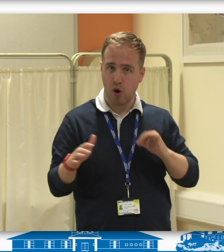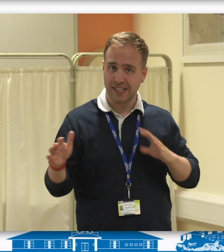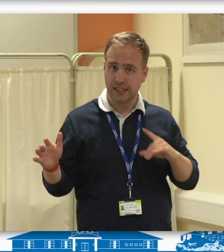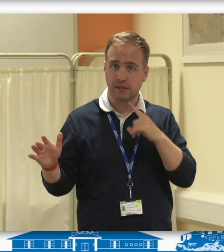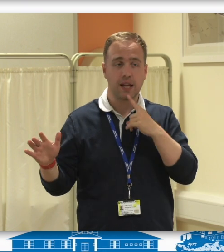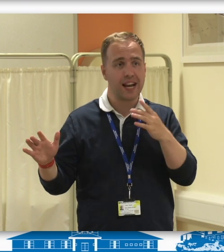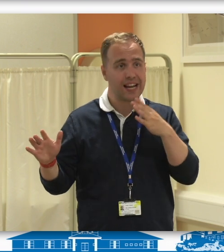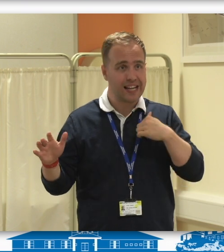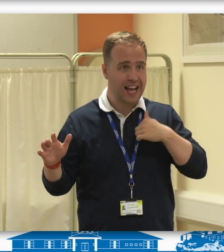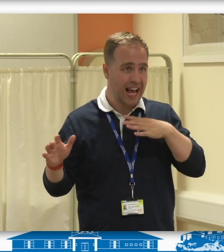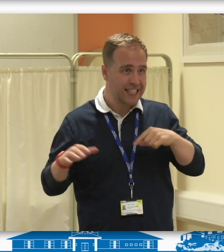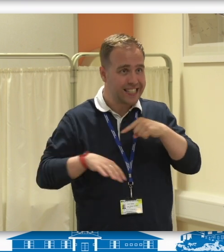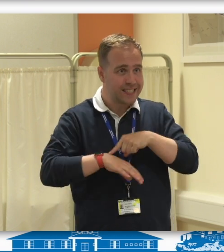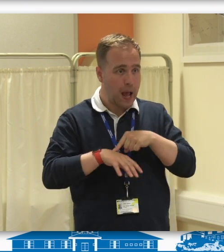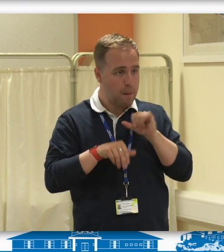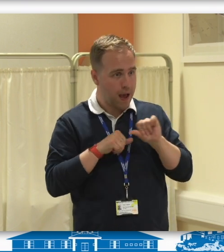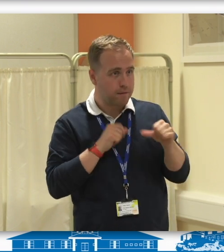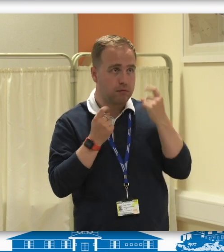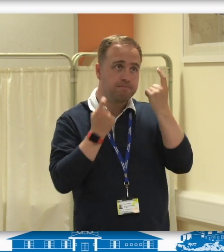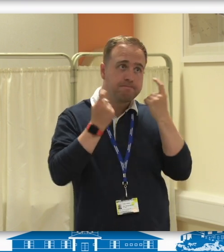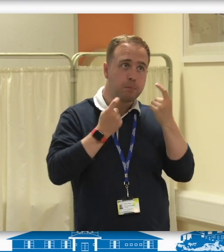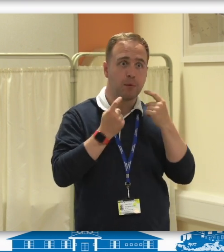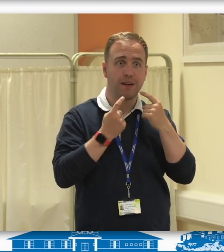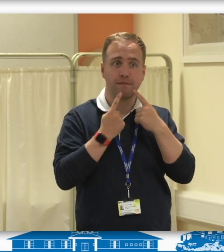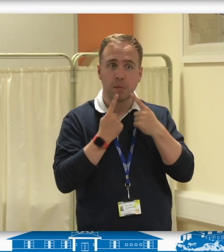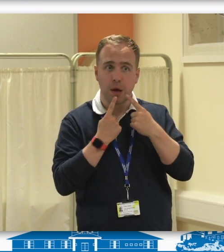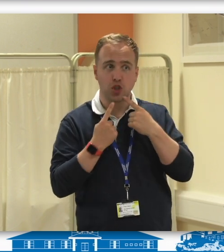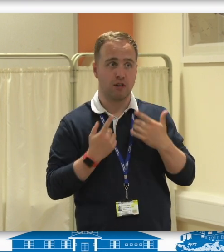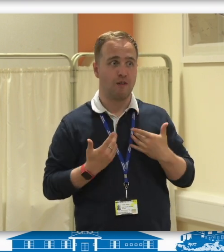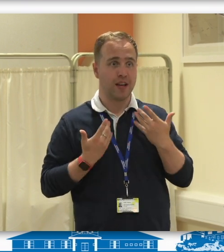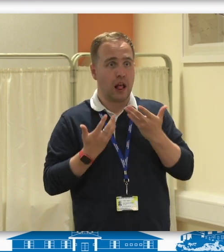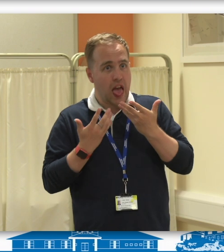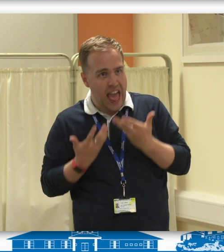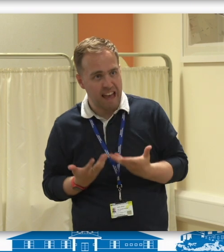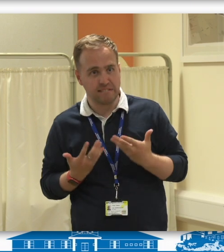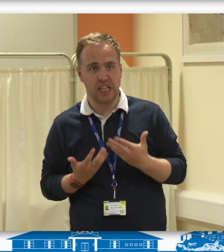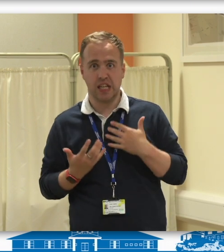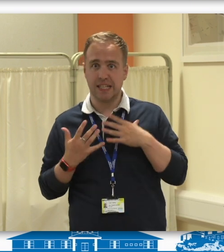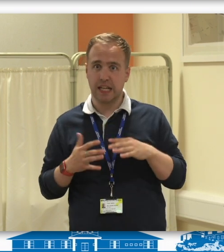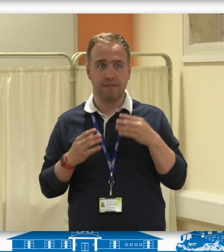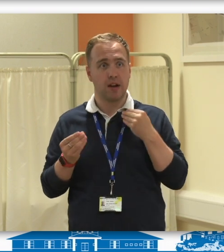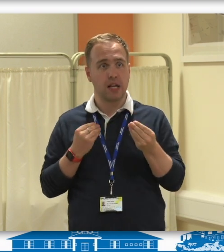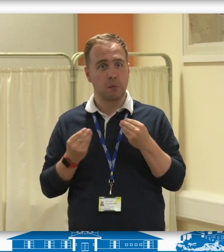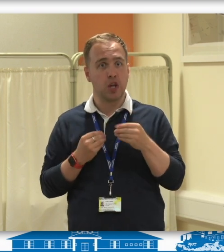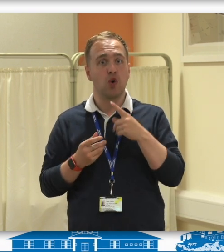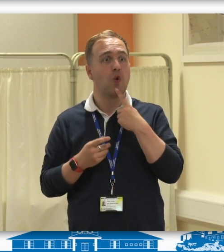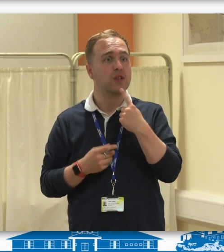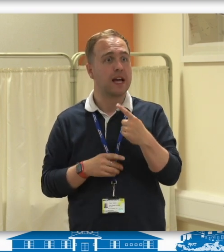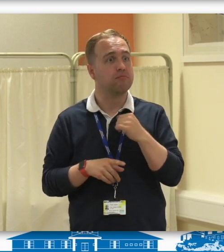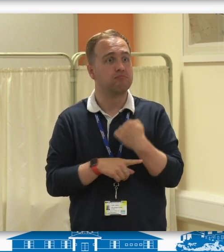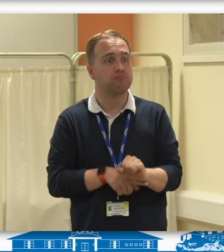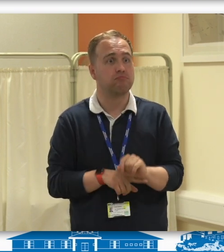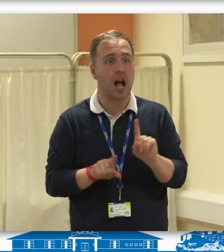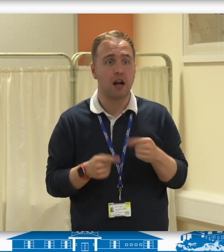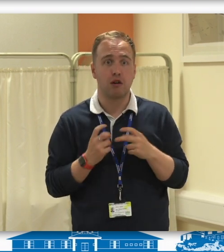absorb information, flexibility when things feel heavy, and actually the straight refusal to say no, I can't travel this week, I'm not feeling well